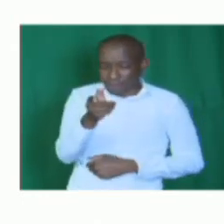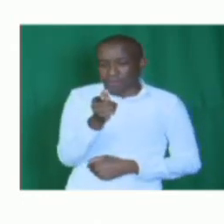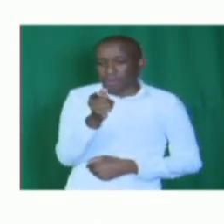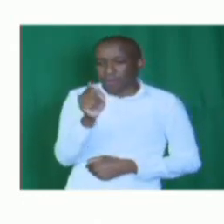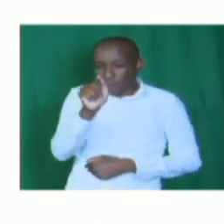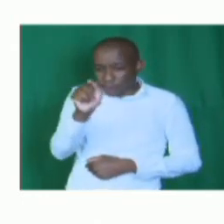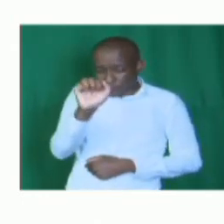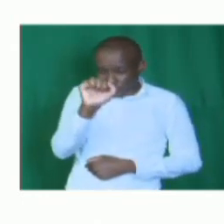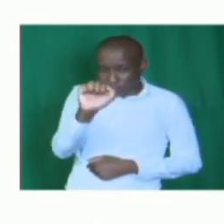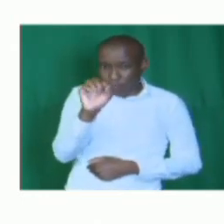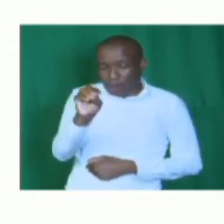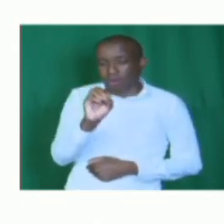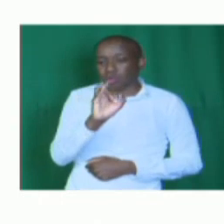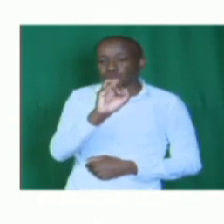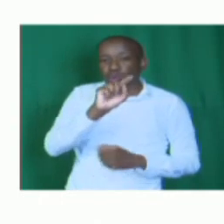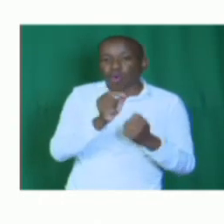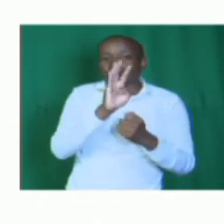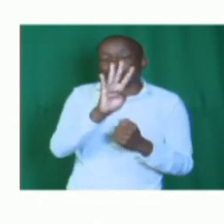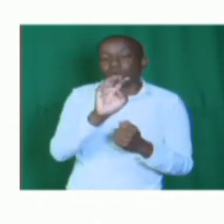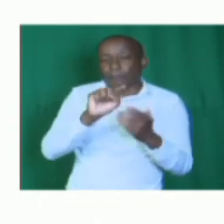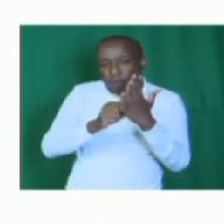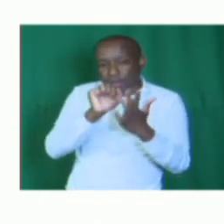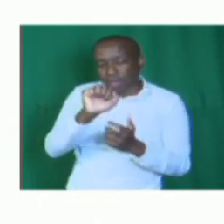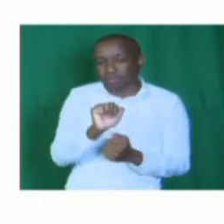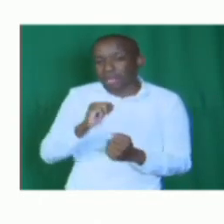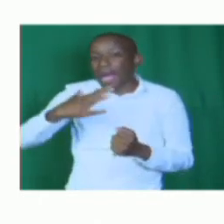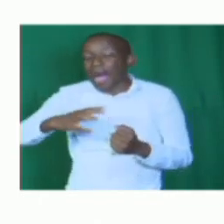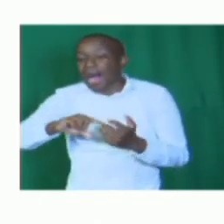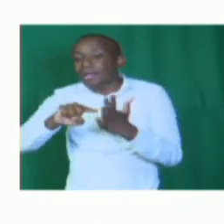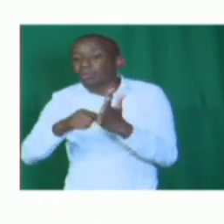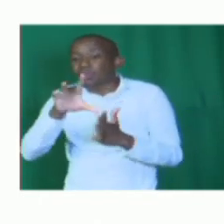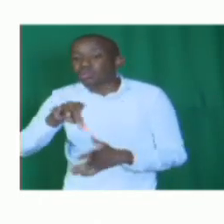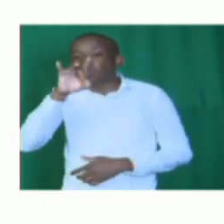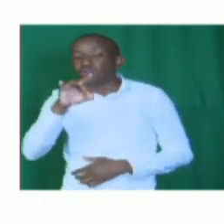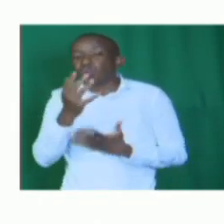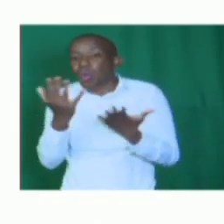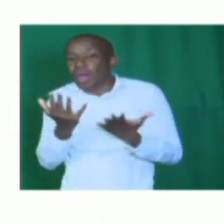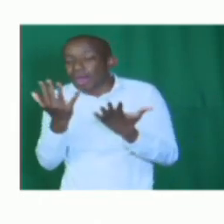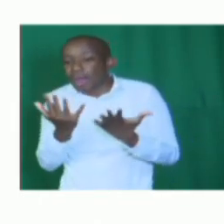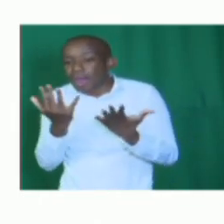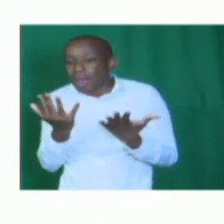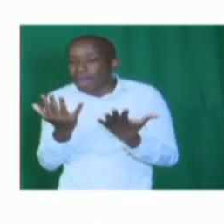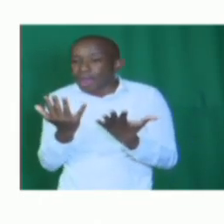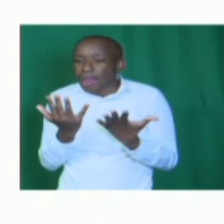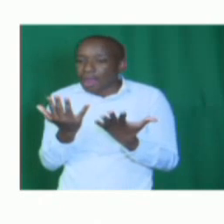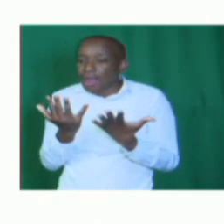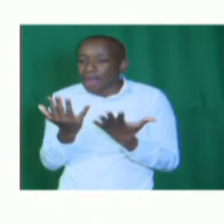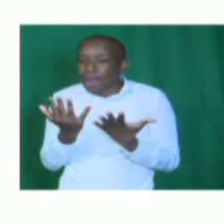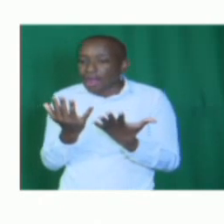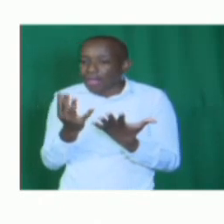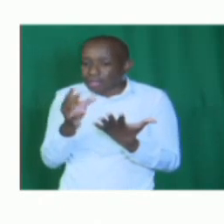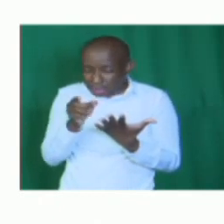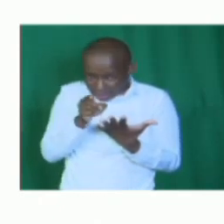supposed to be on the line. The next point that we are going to pick is going to be this